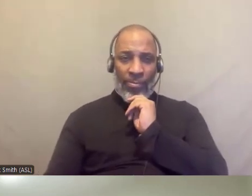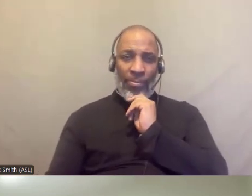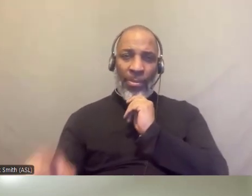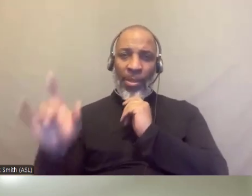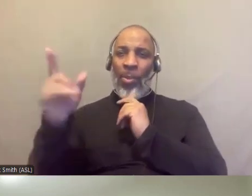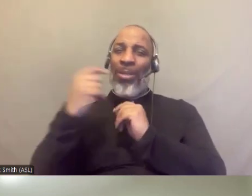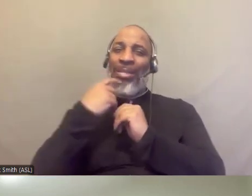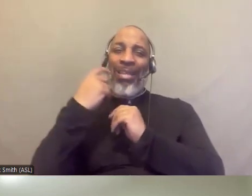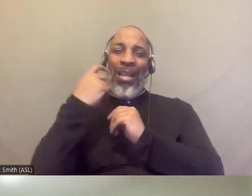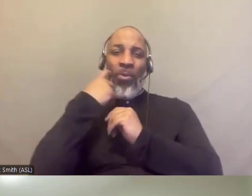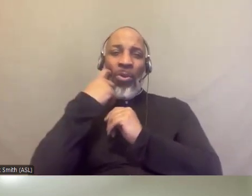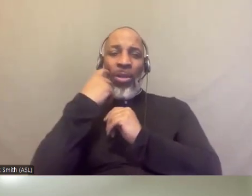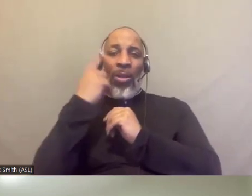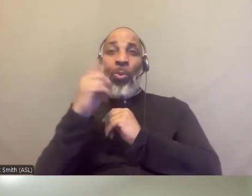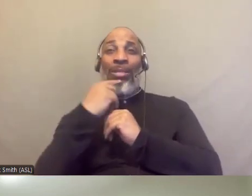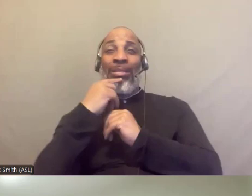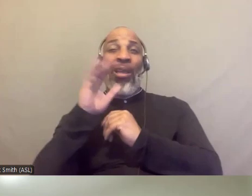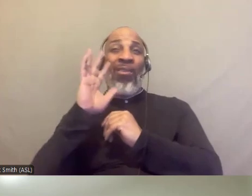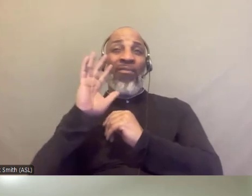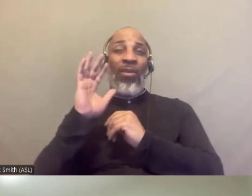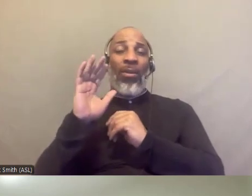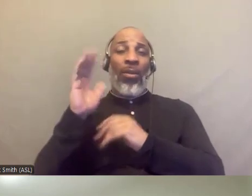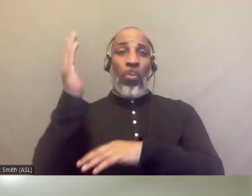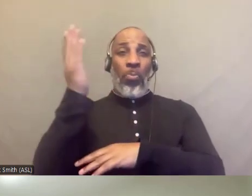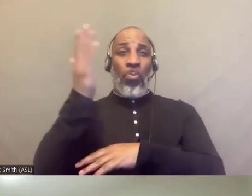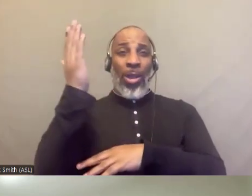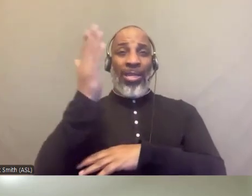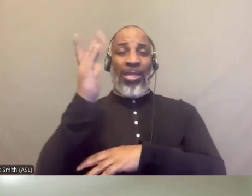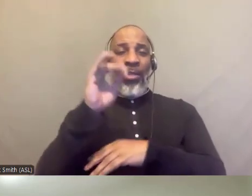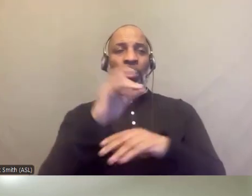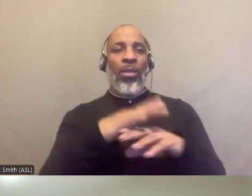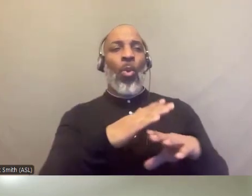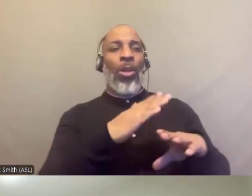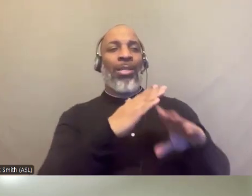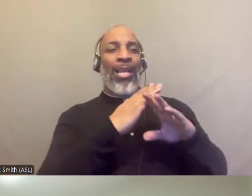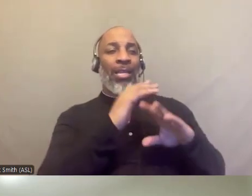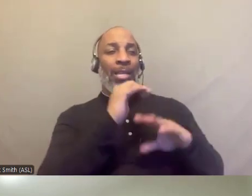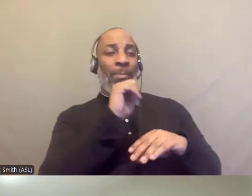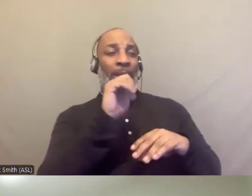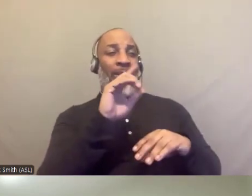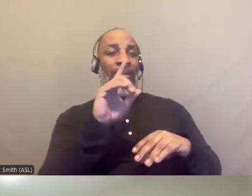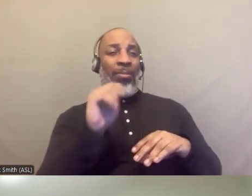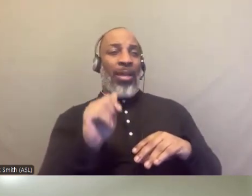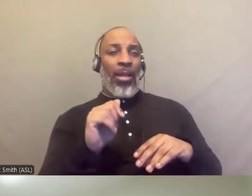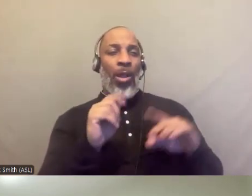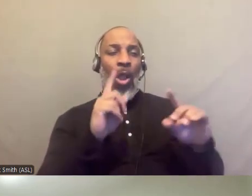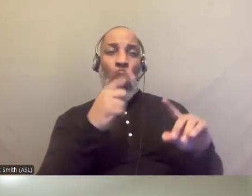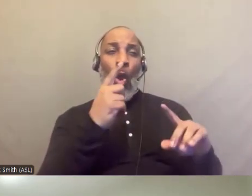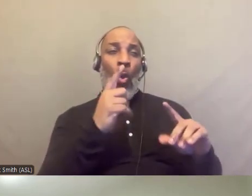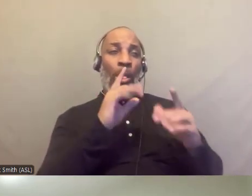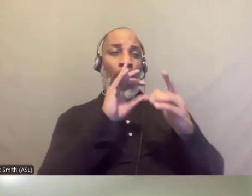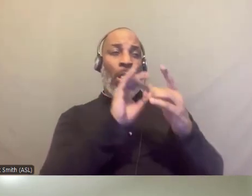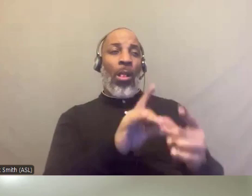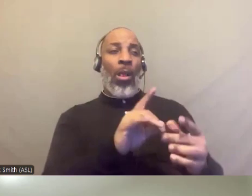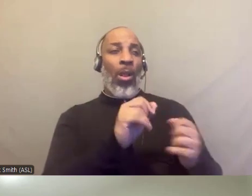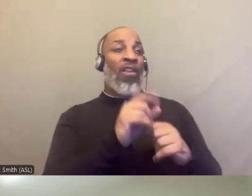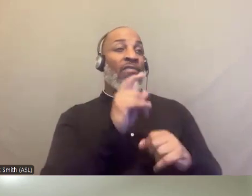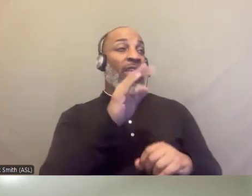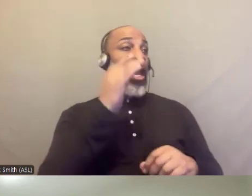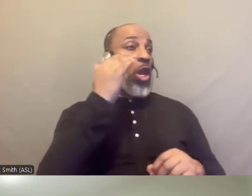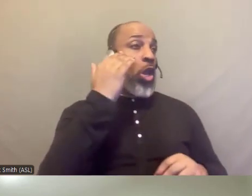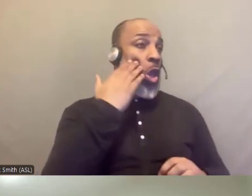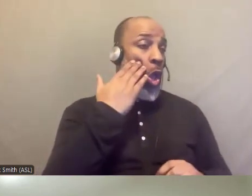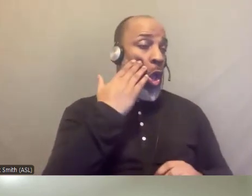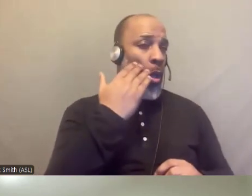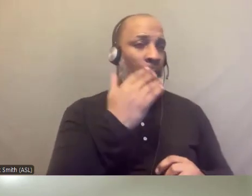said much earlier in the presentation, that the protections of the Americans with Disabilities Act only apply to known disabilities.